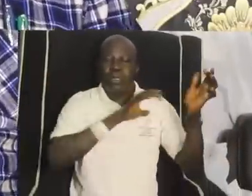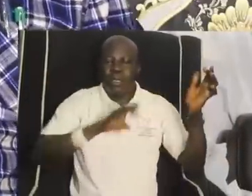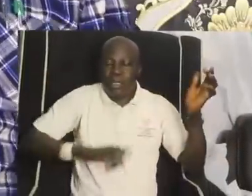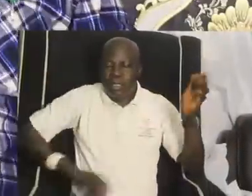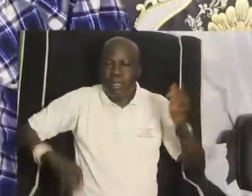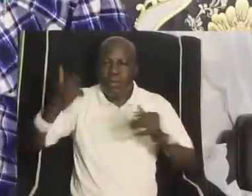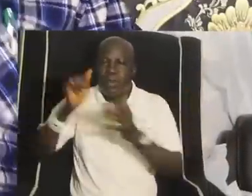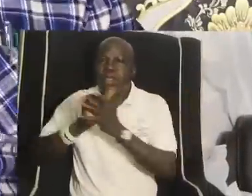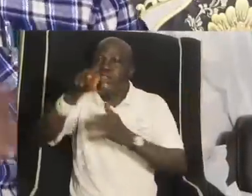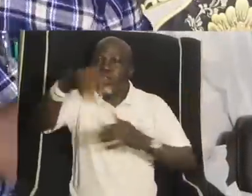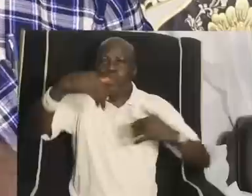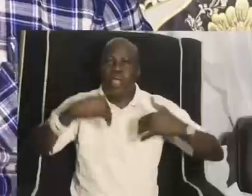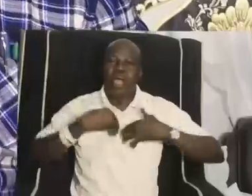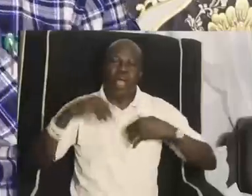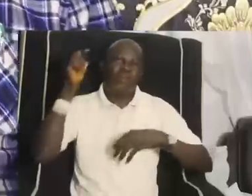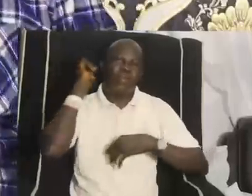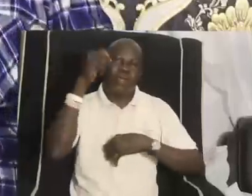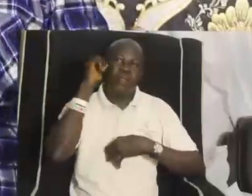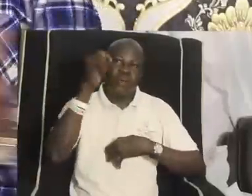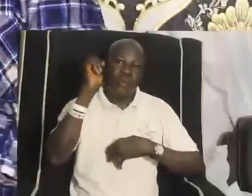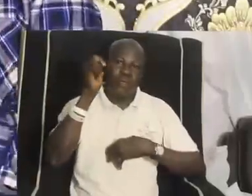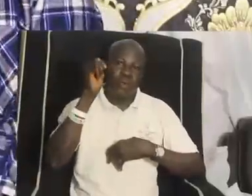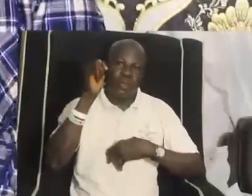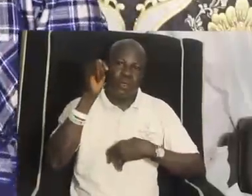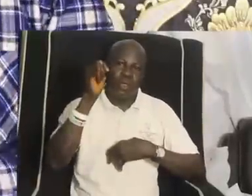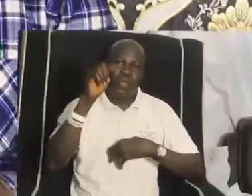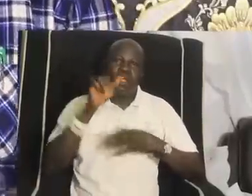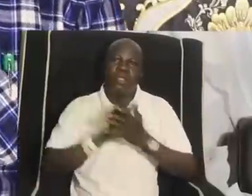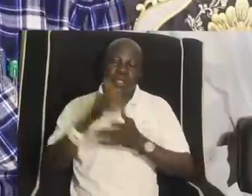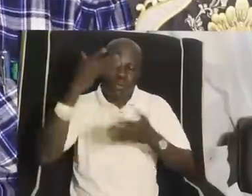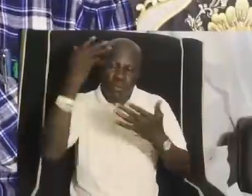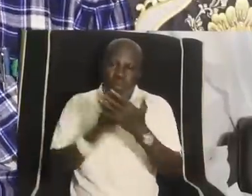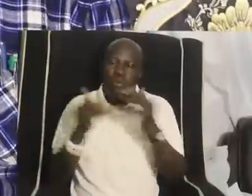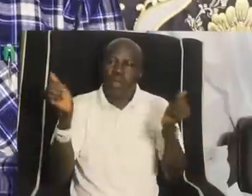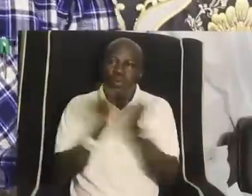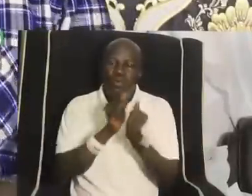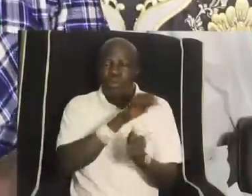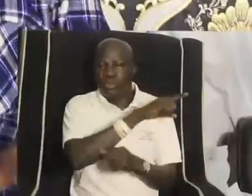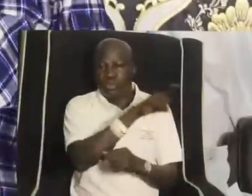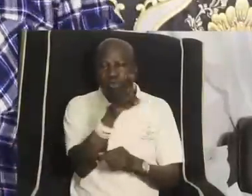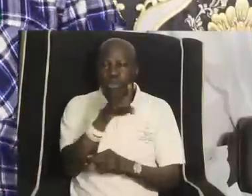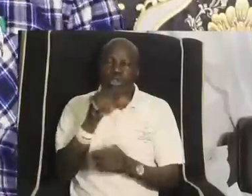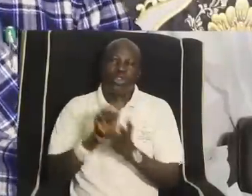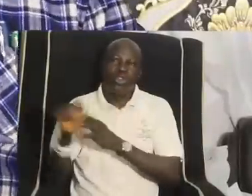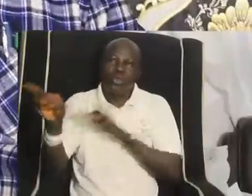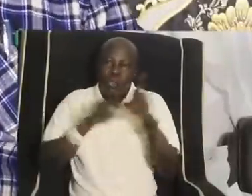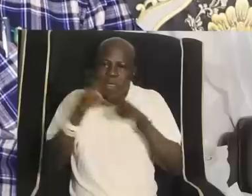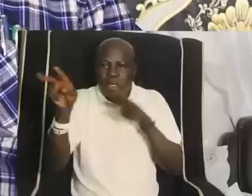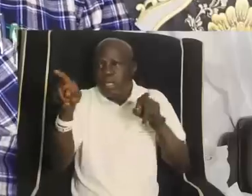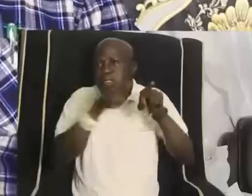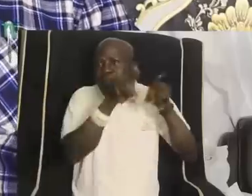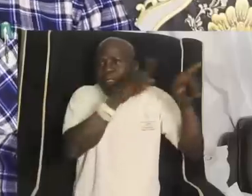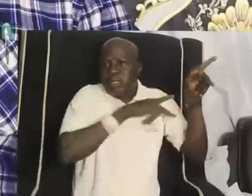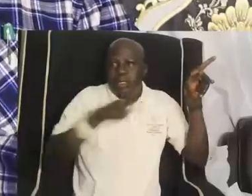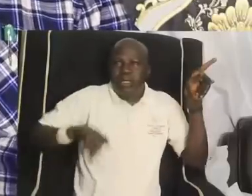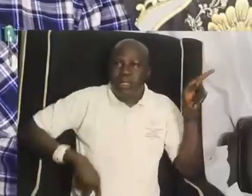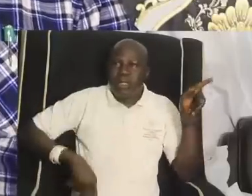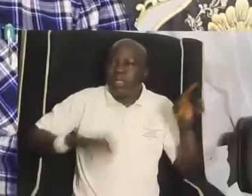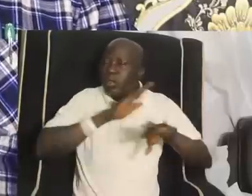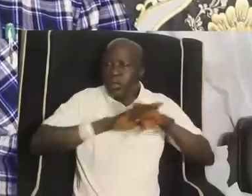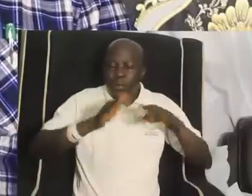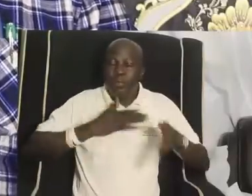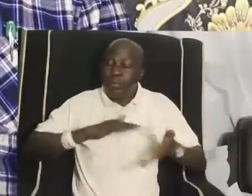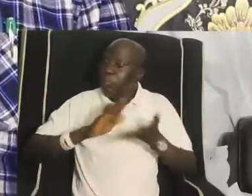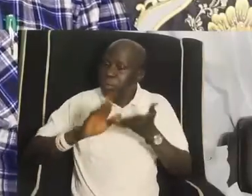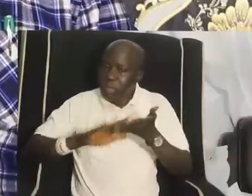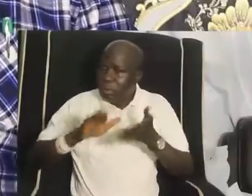Jesus Christ wa ne testimony yeah o de ba dara fun o wa de se bi oba da ko mo gbagbe